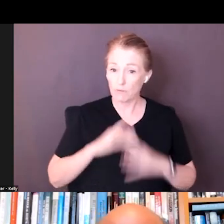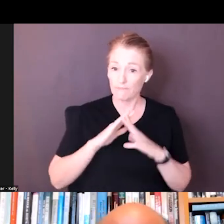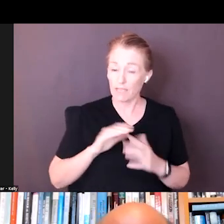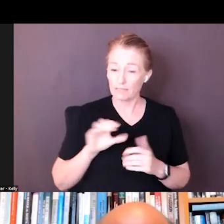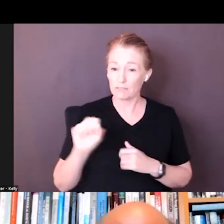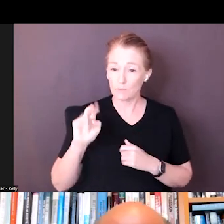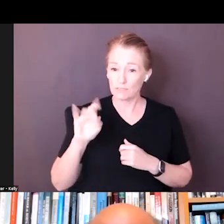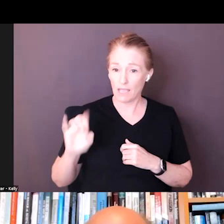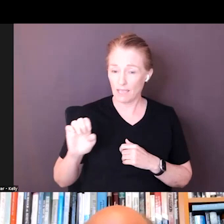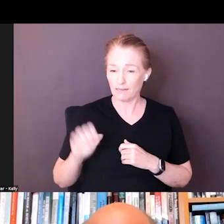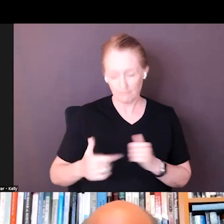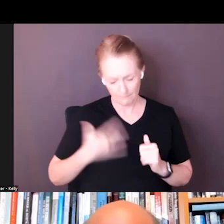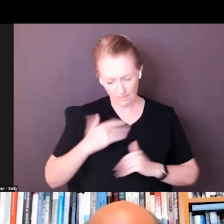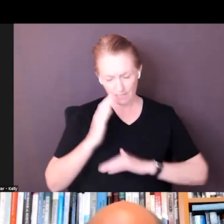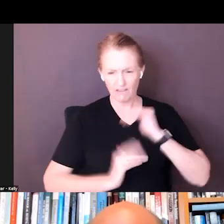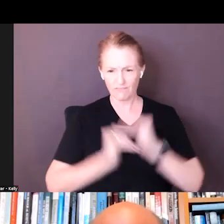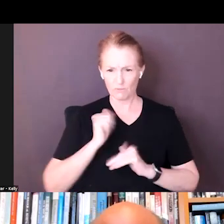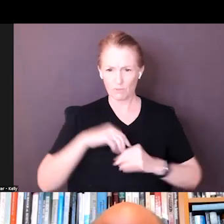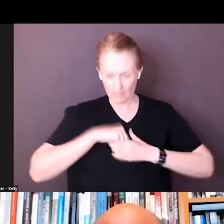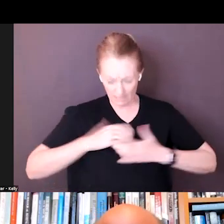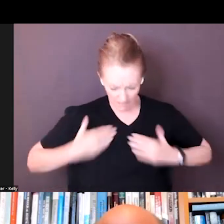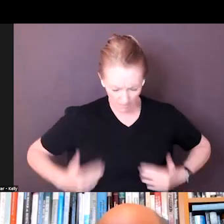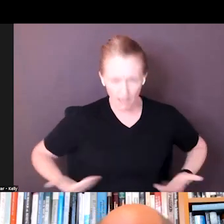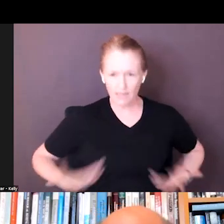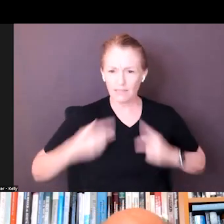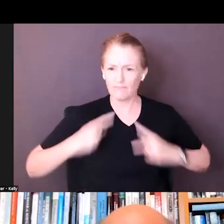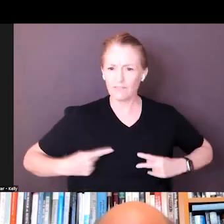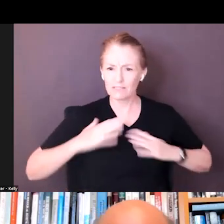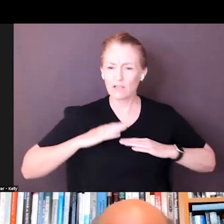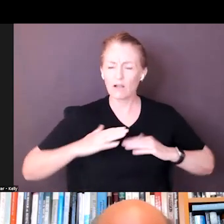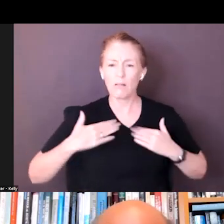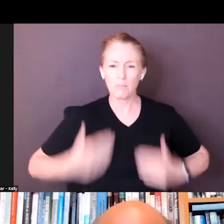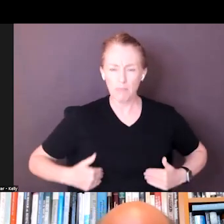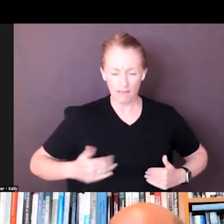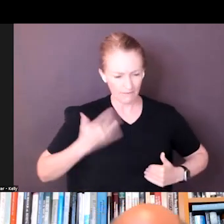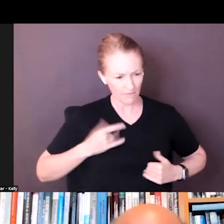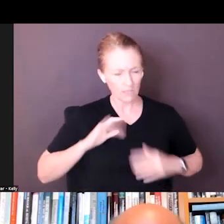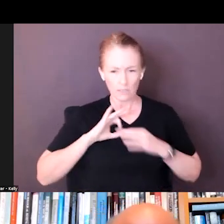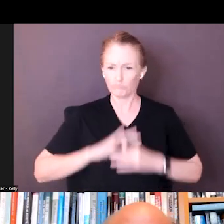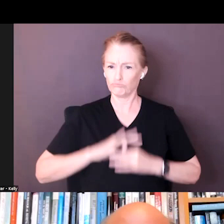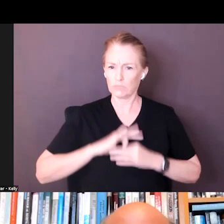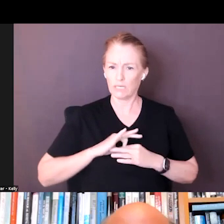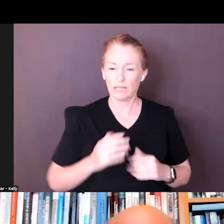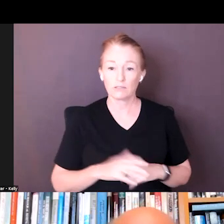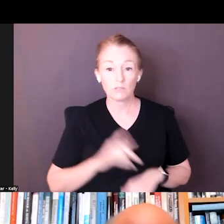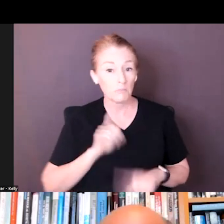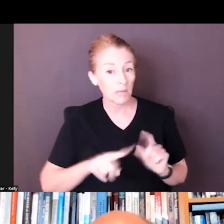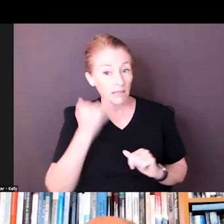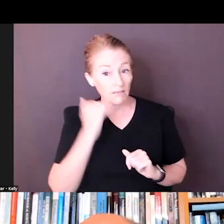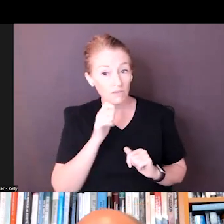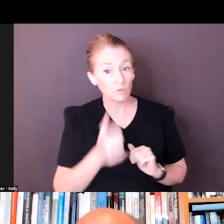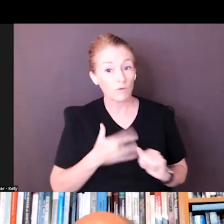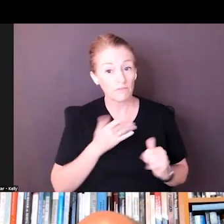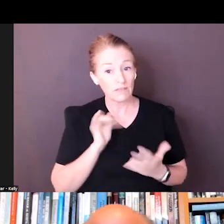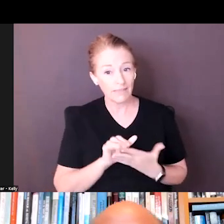are, at home in your physical embodiment. But if you don't feel that way for any reason, well, that can be, it doesn't